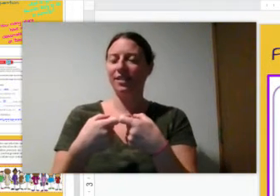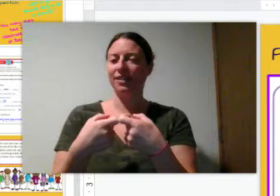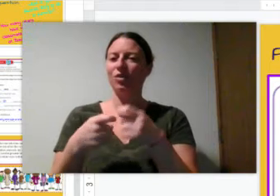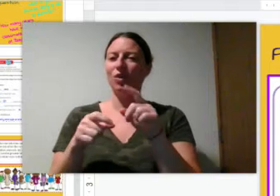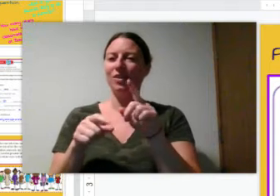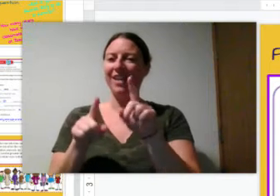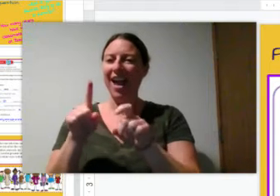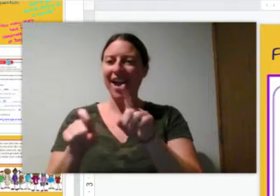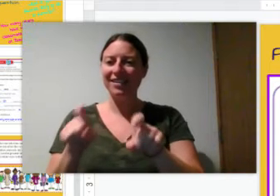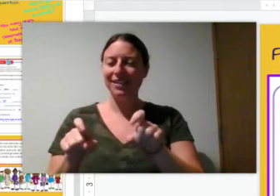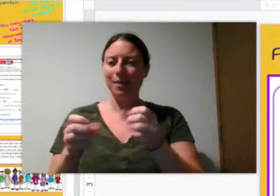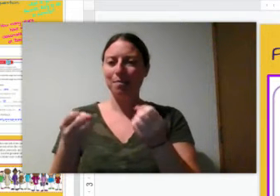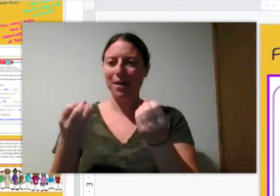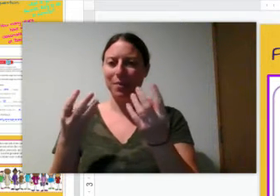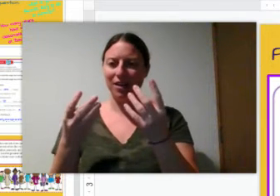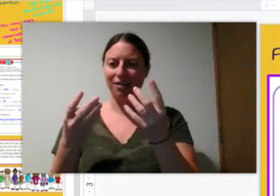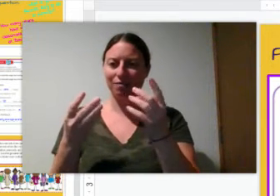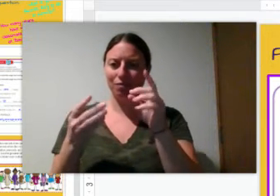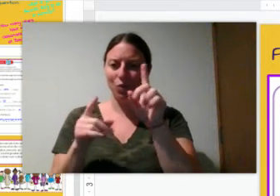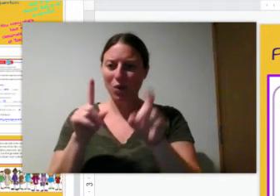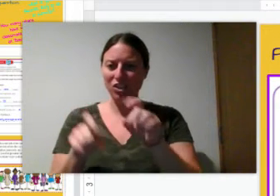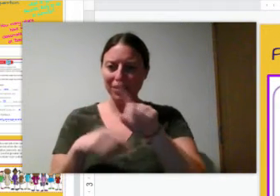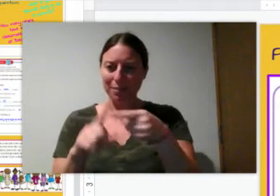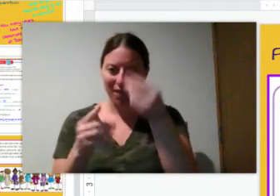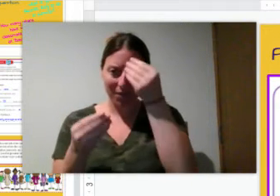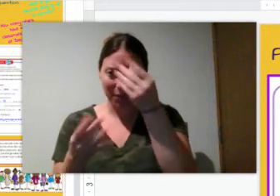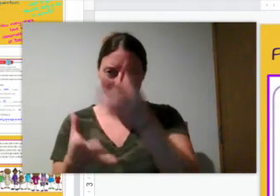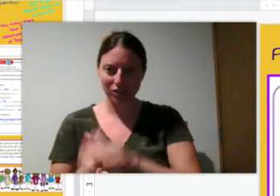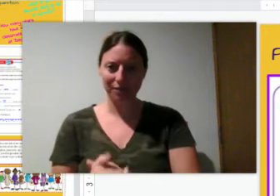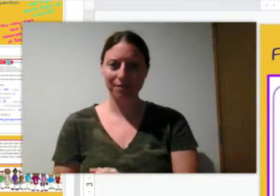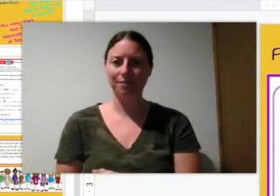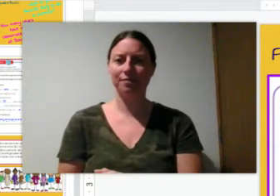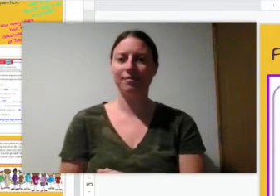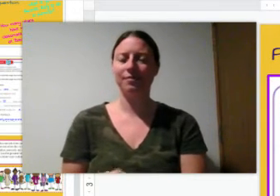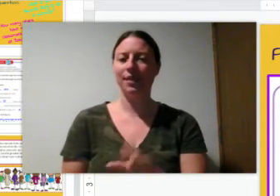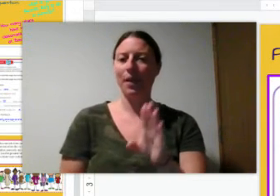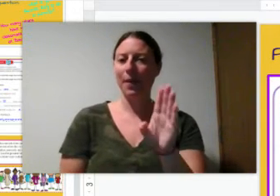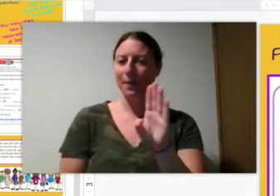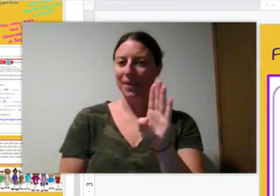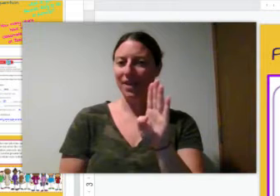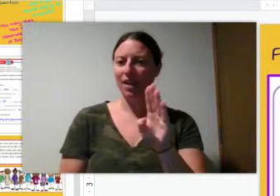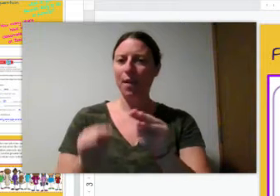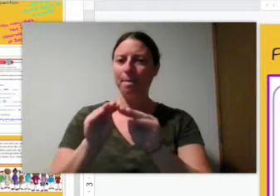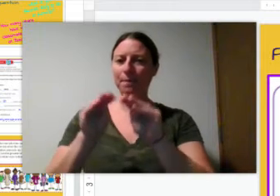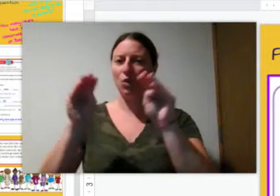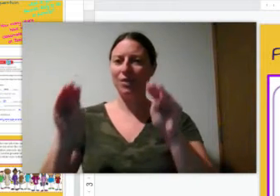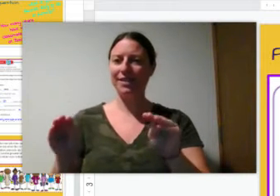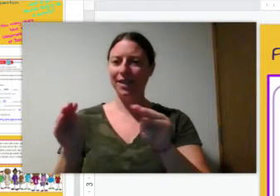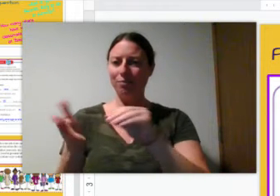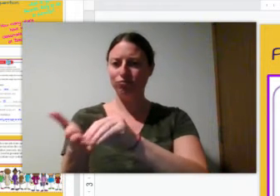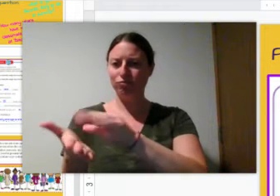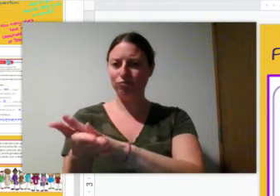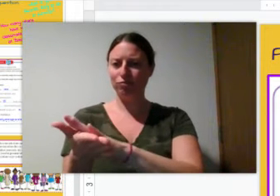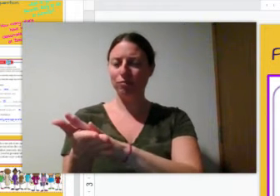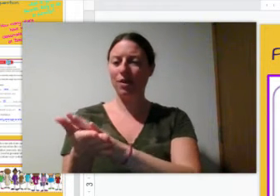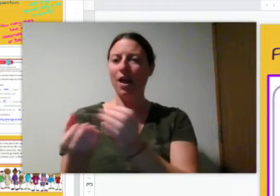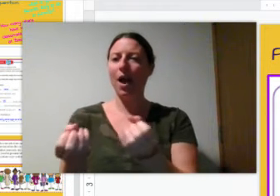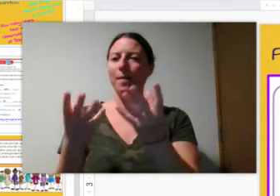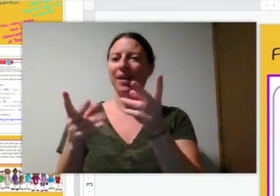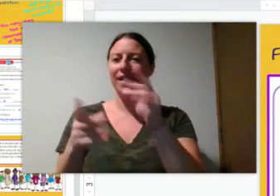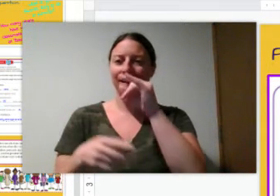Question B. A museum director records the number of students in each tour group that visits the museum during the